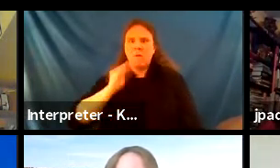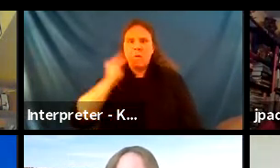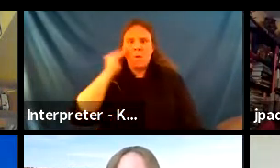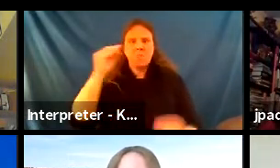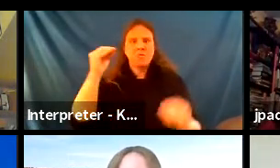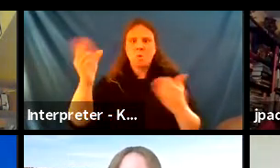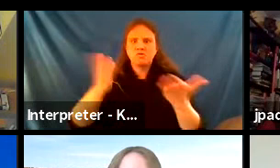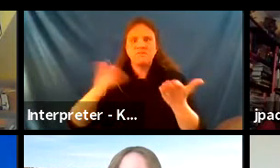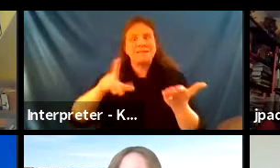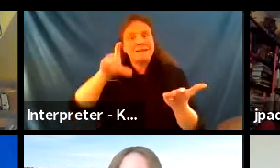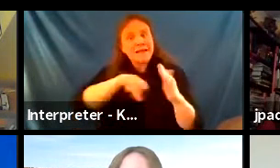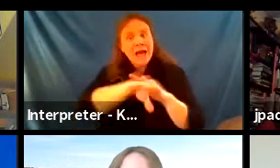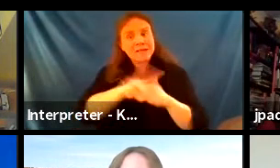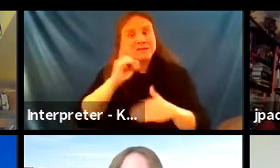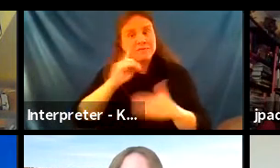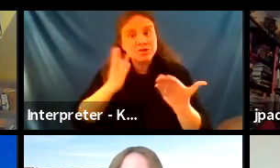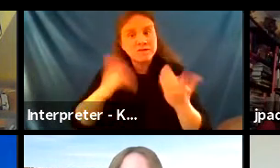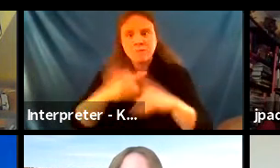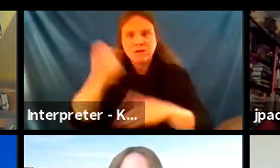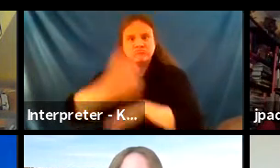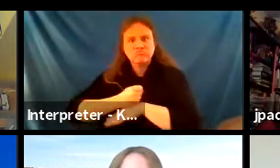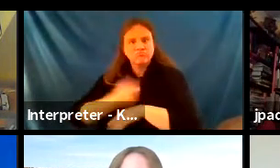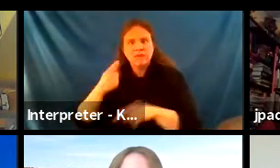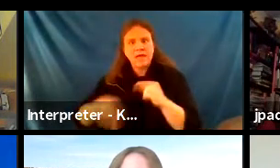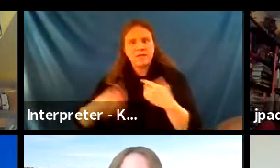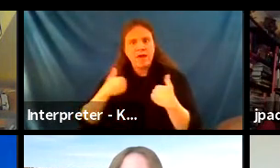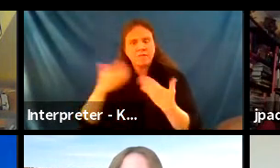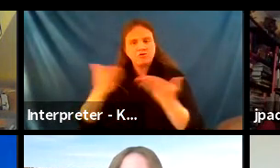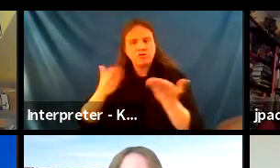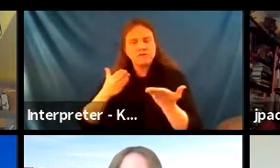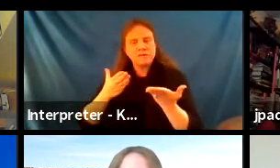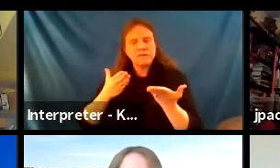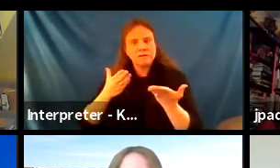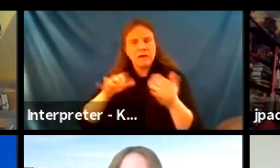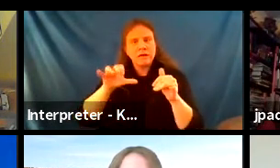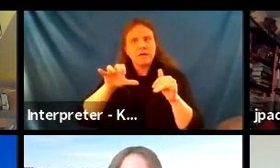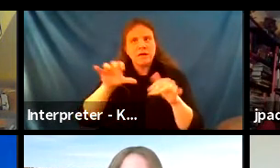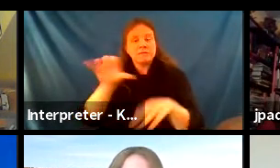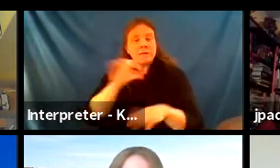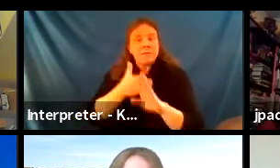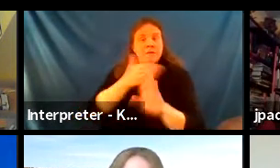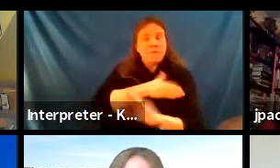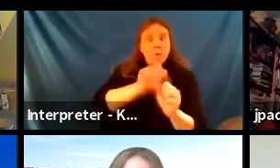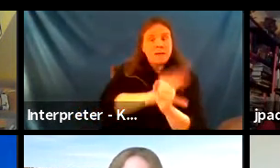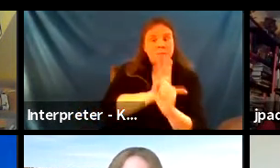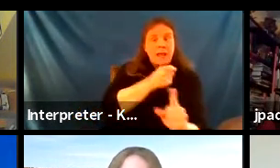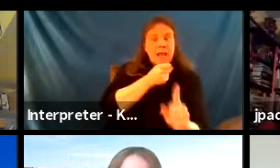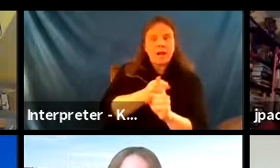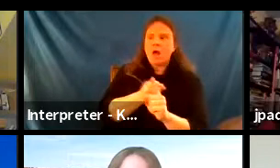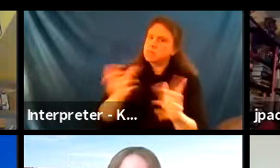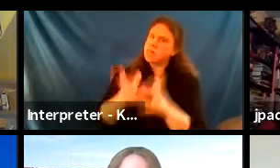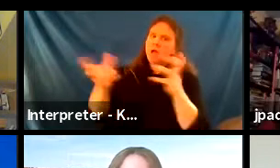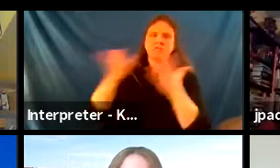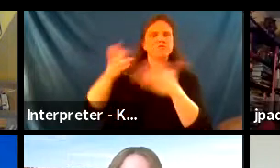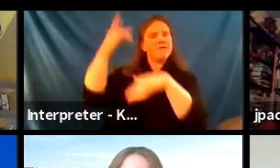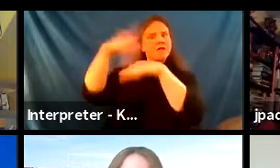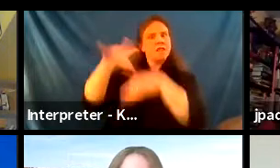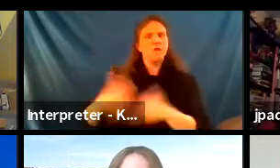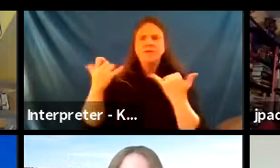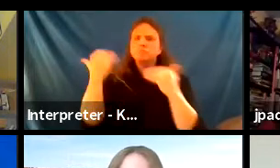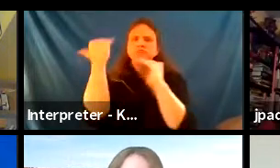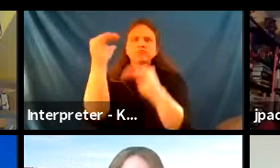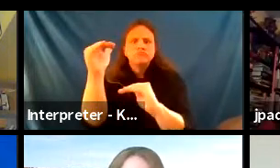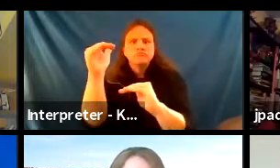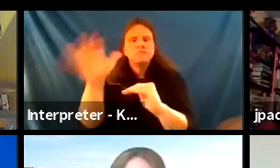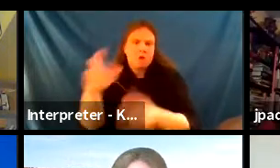needs services and can't actually receive them at the same level that they were able to prior to the pandemic. So, again, that's my.